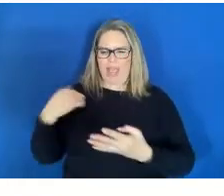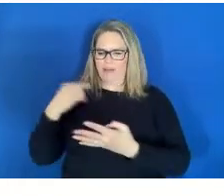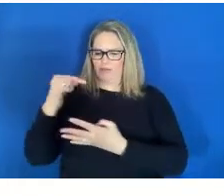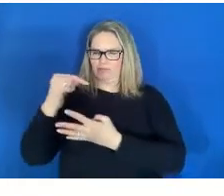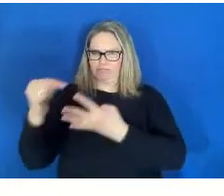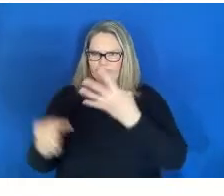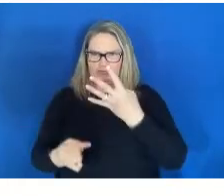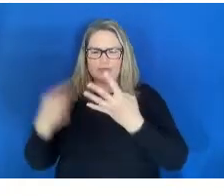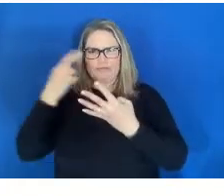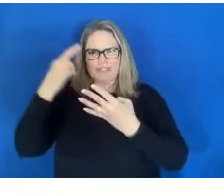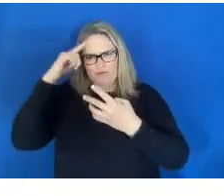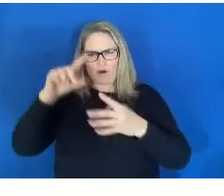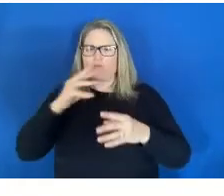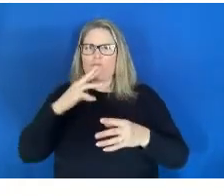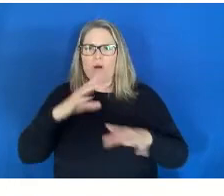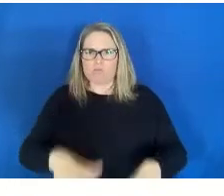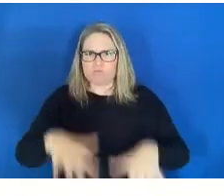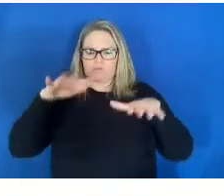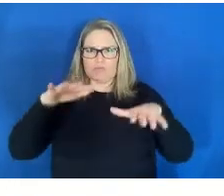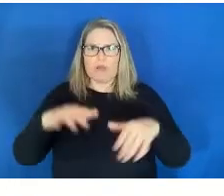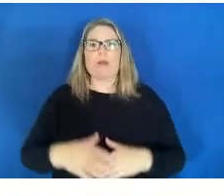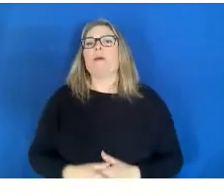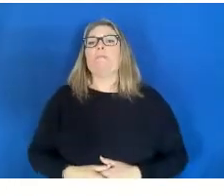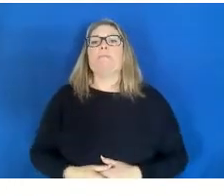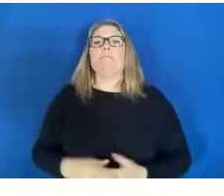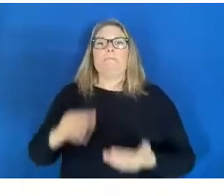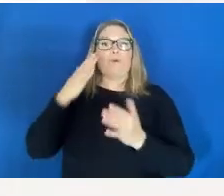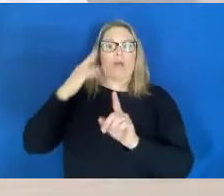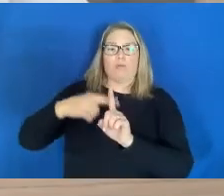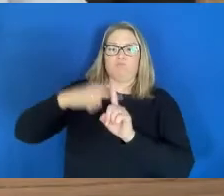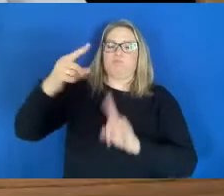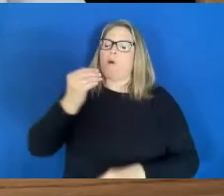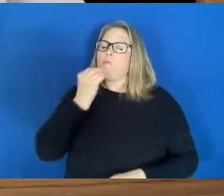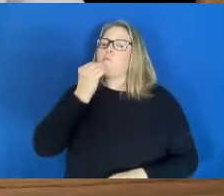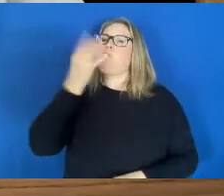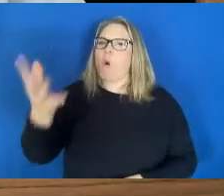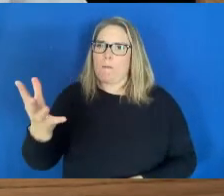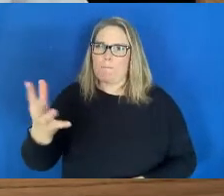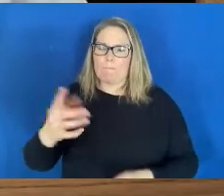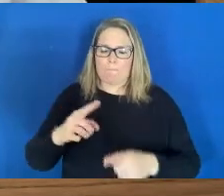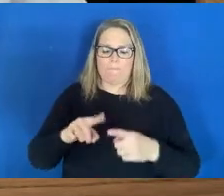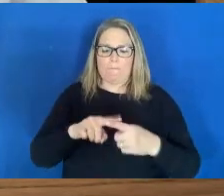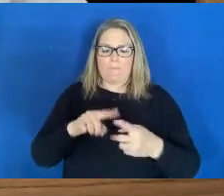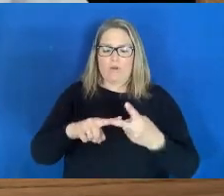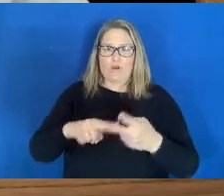flooding. Rapid increases in temperature, combined